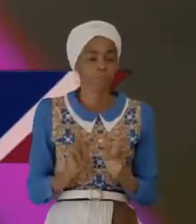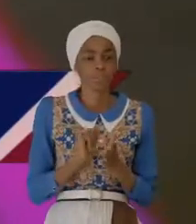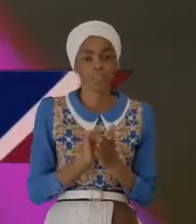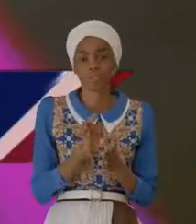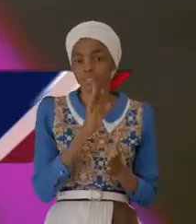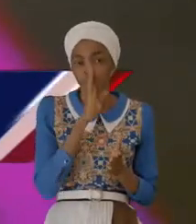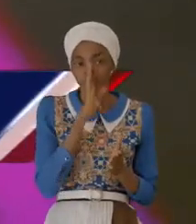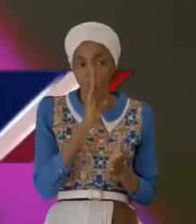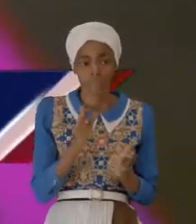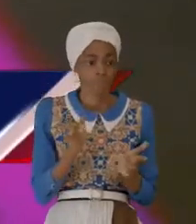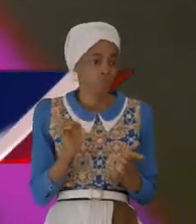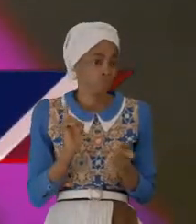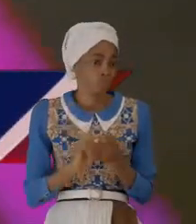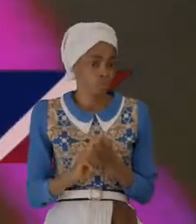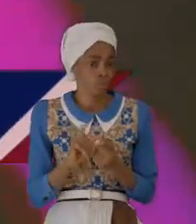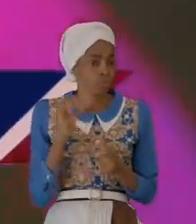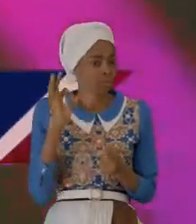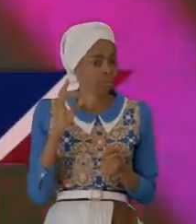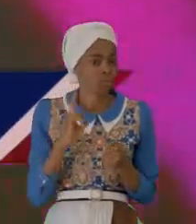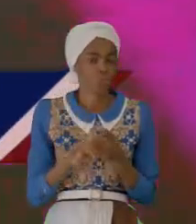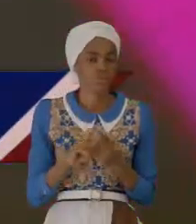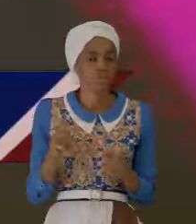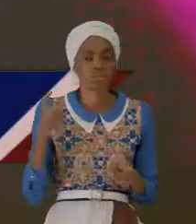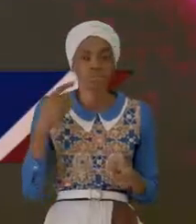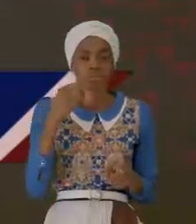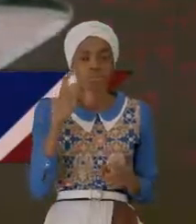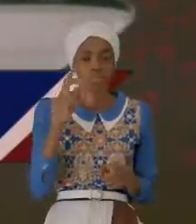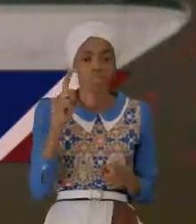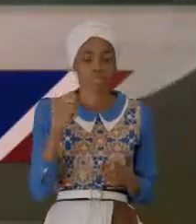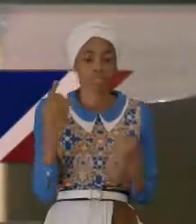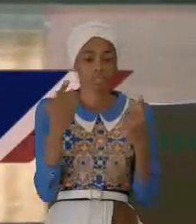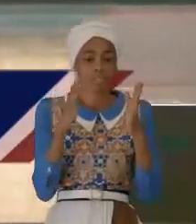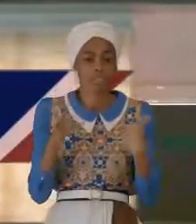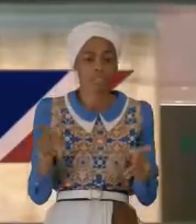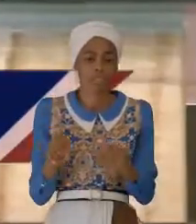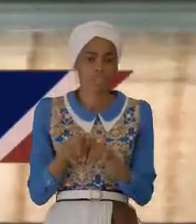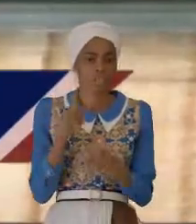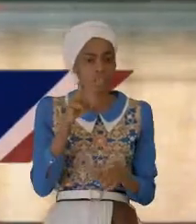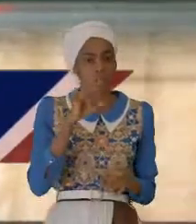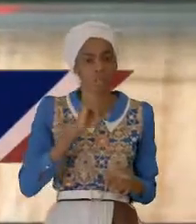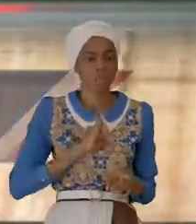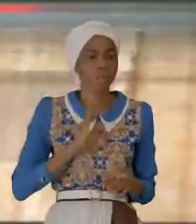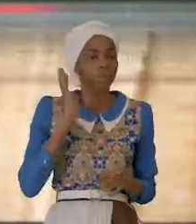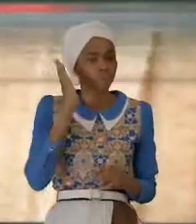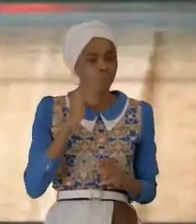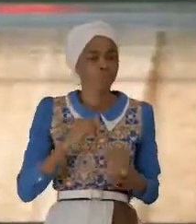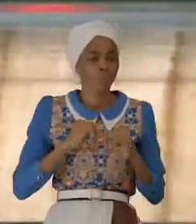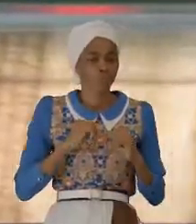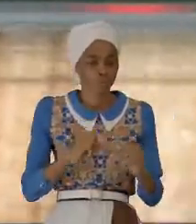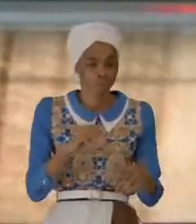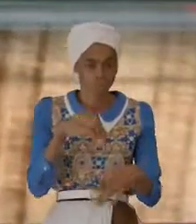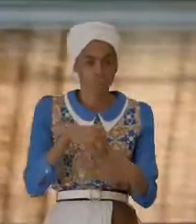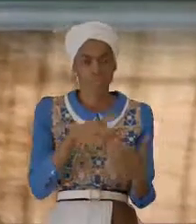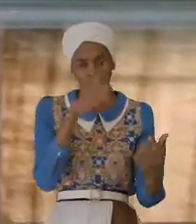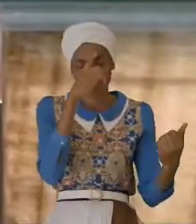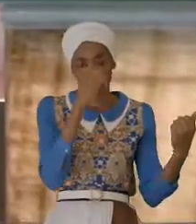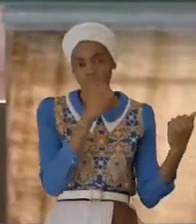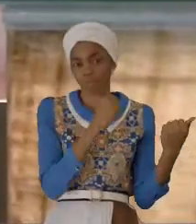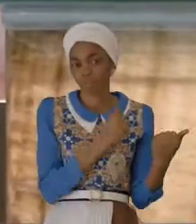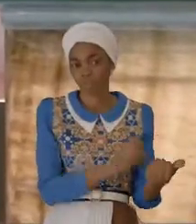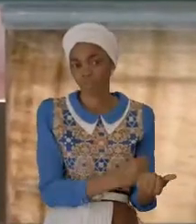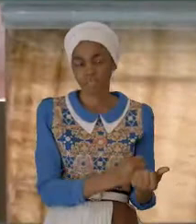like you and I that they will continue in the faith and eventually when Christ